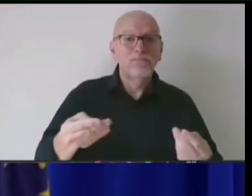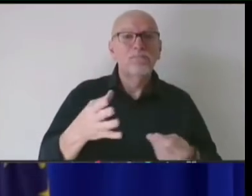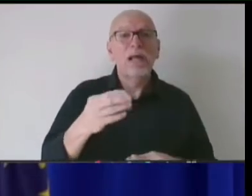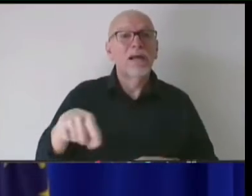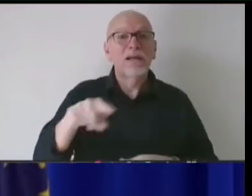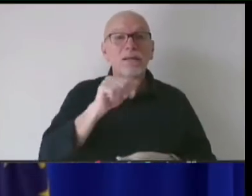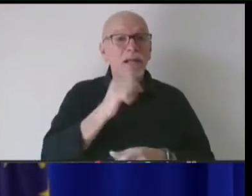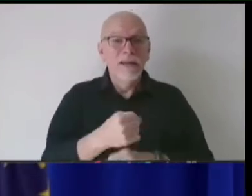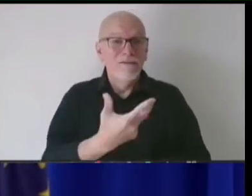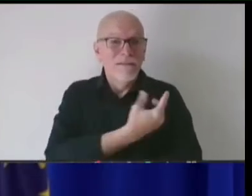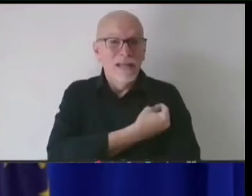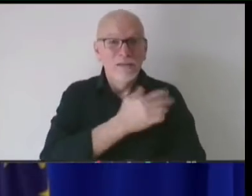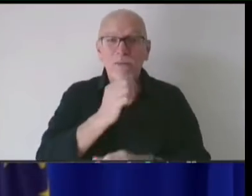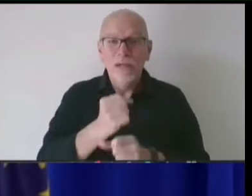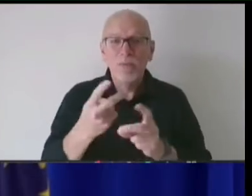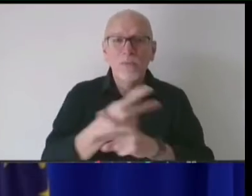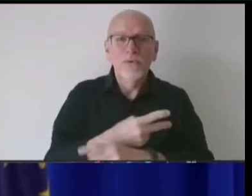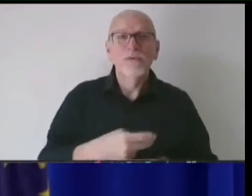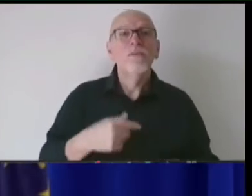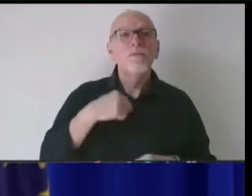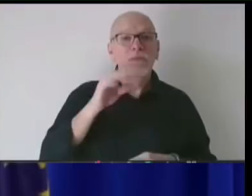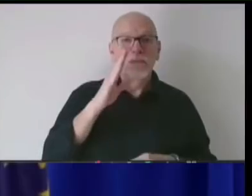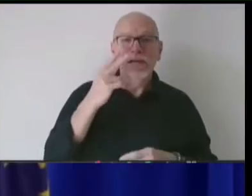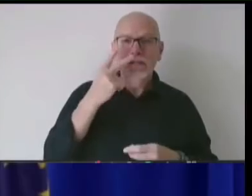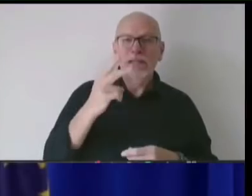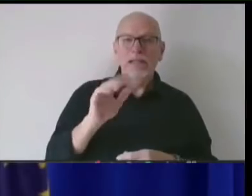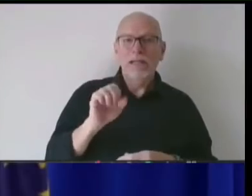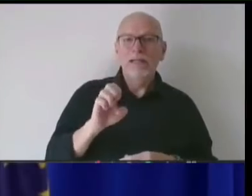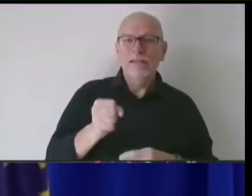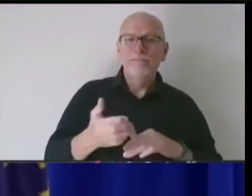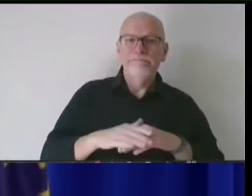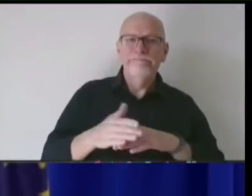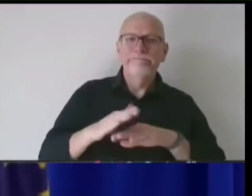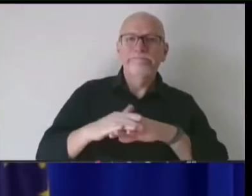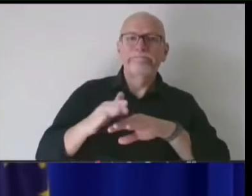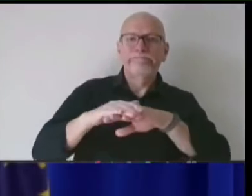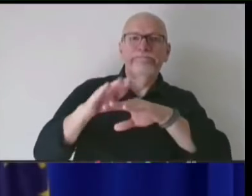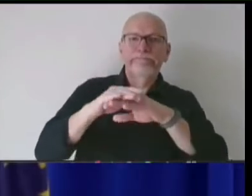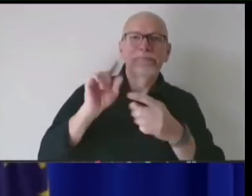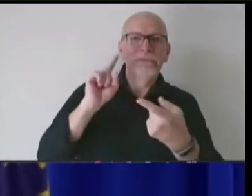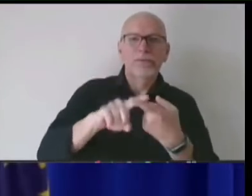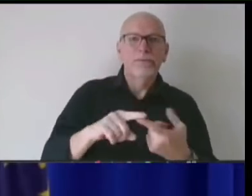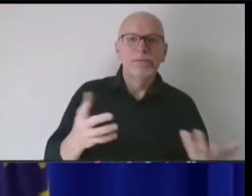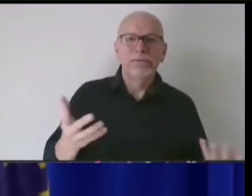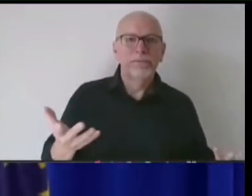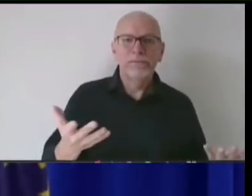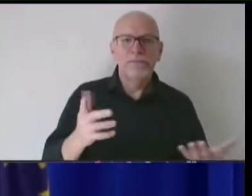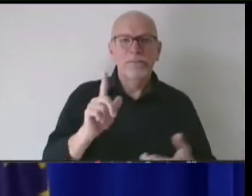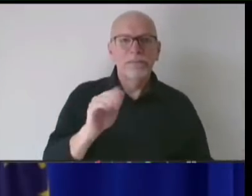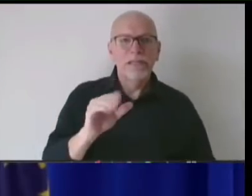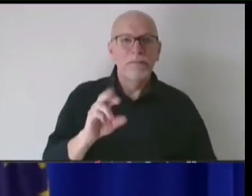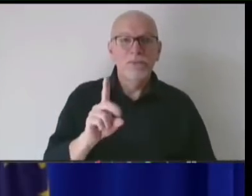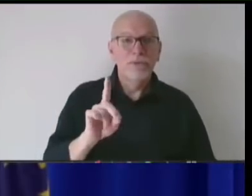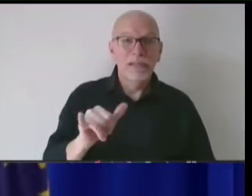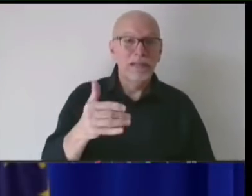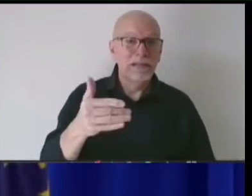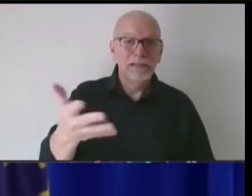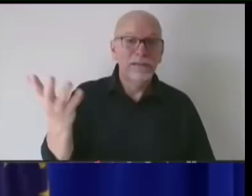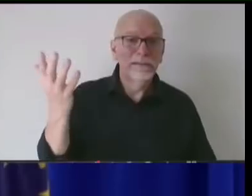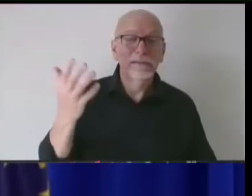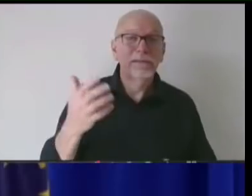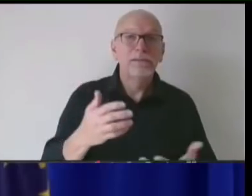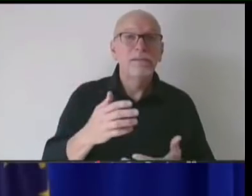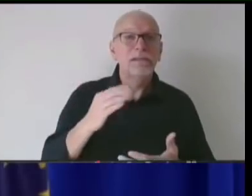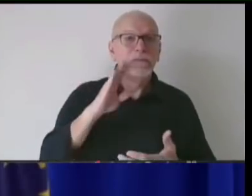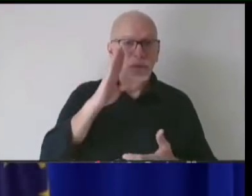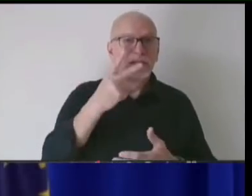get vaccinated, we are going to see cases continue to increase probably till right after Labor Day. And then we will see